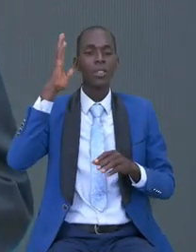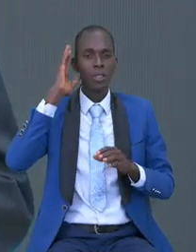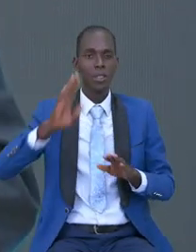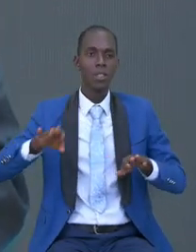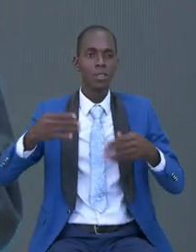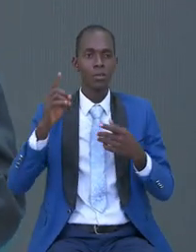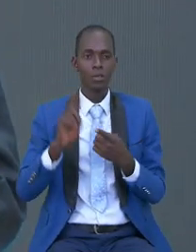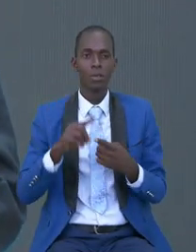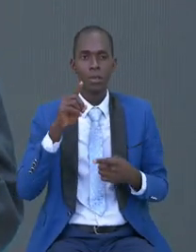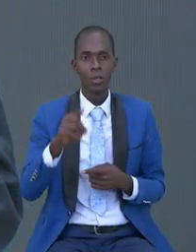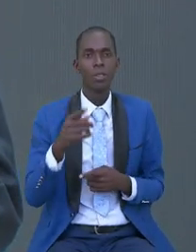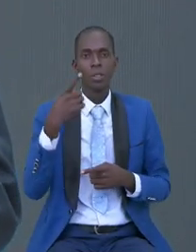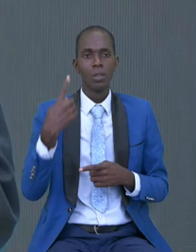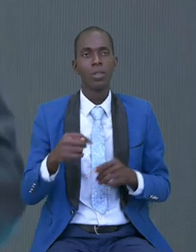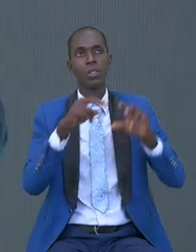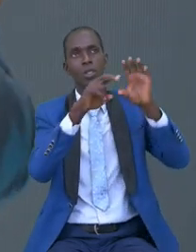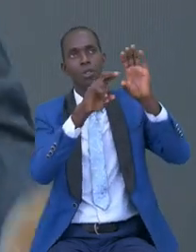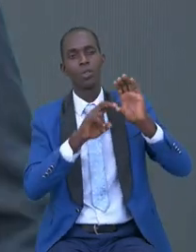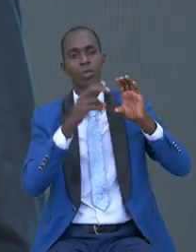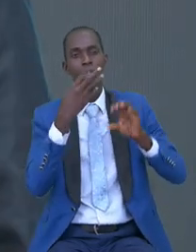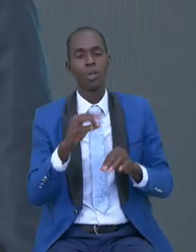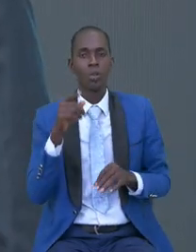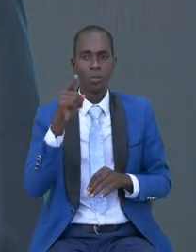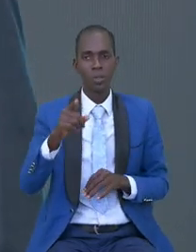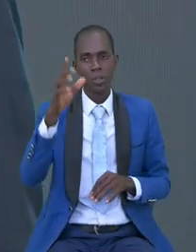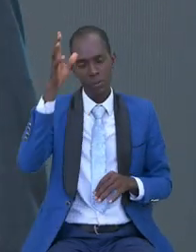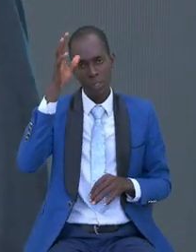the throne of his father David. In